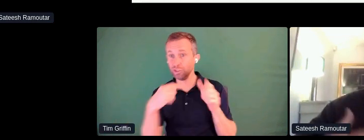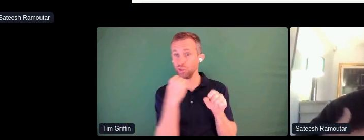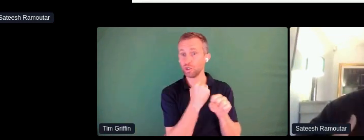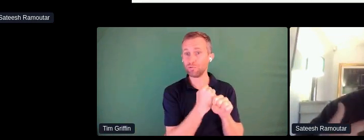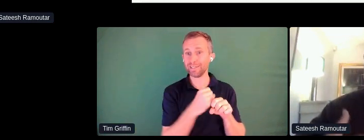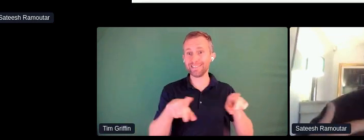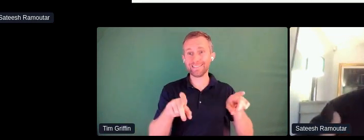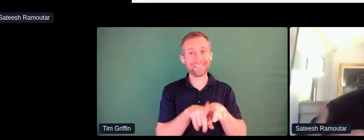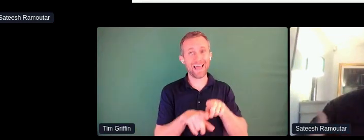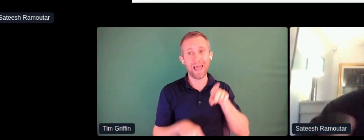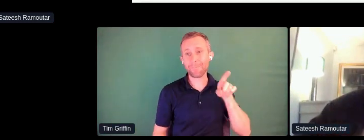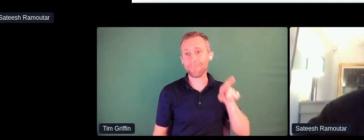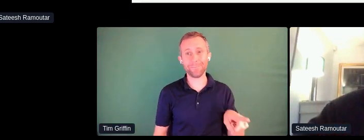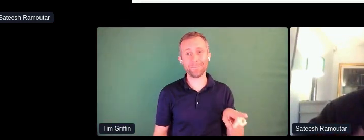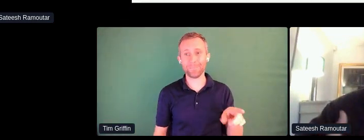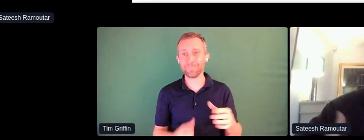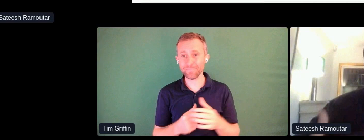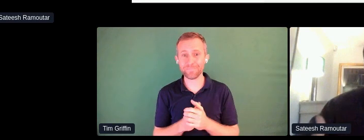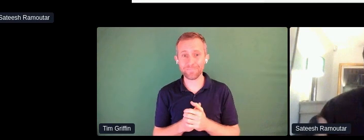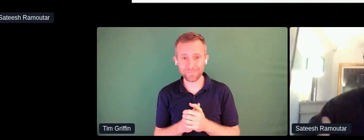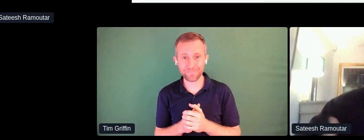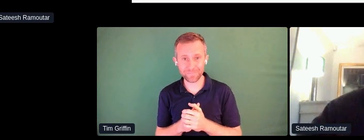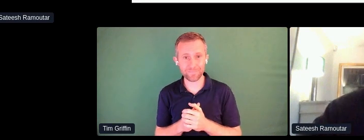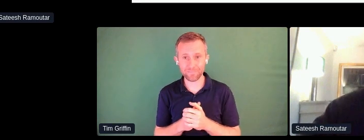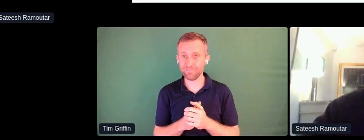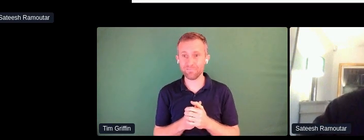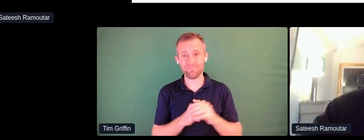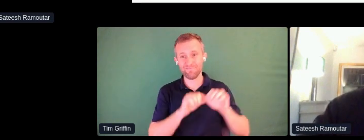internet is an essential component of Jerry's life.